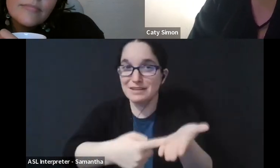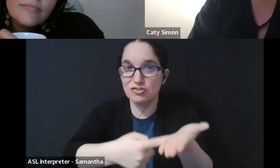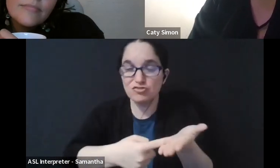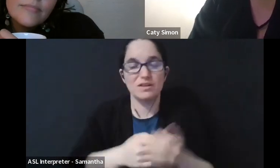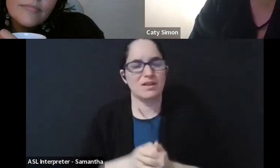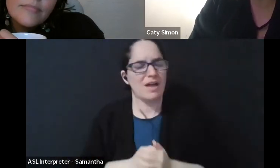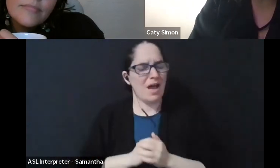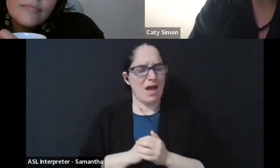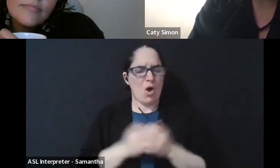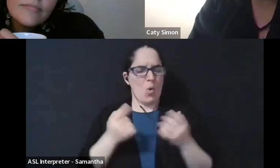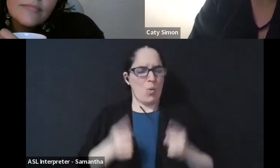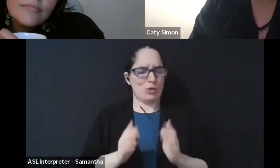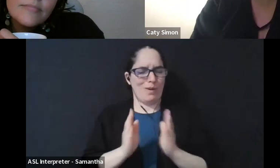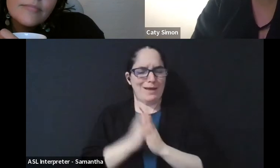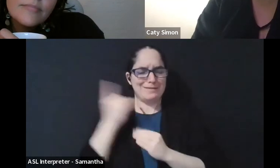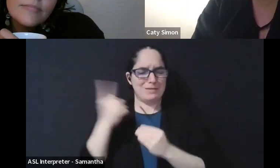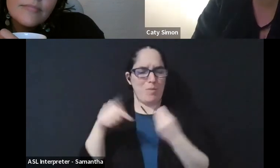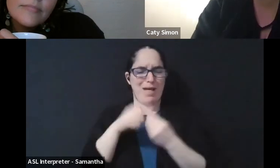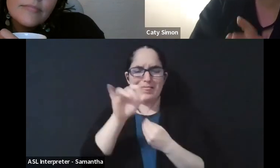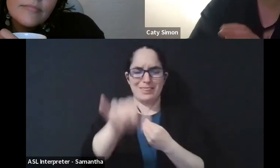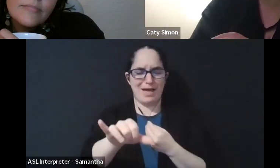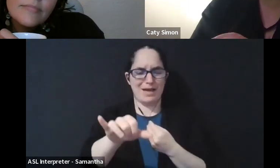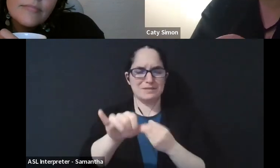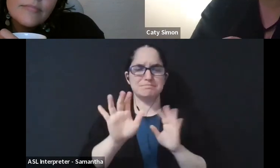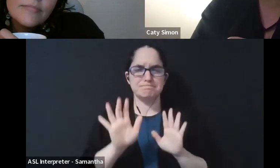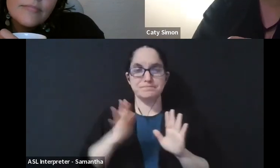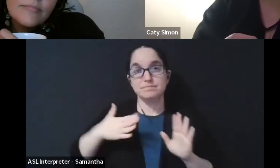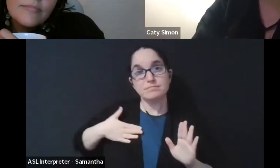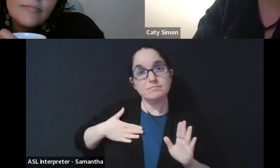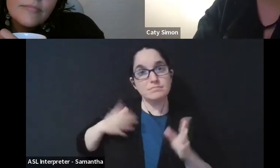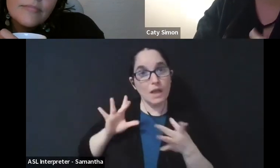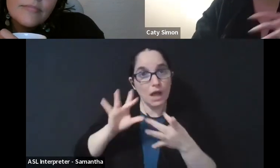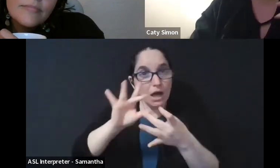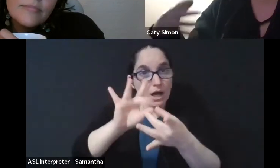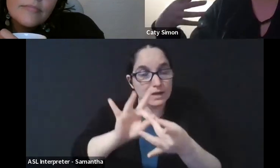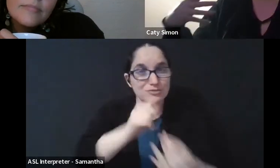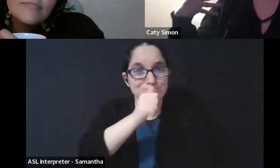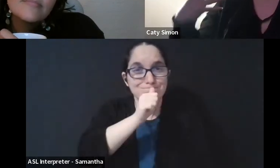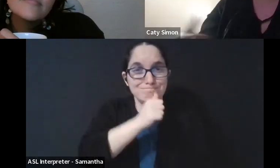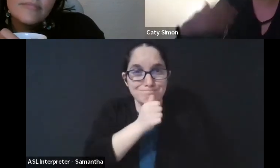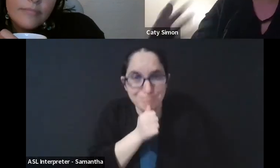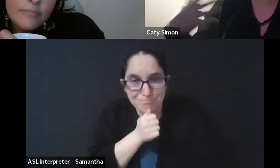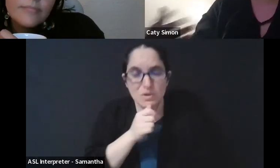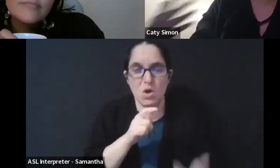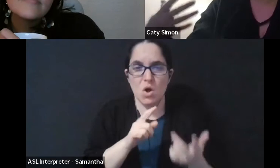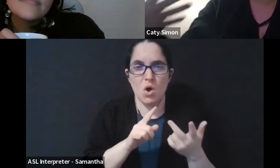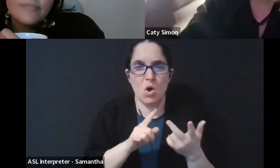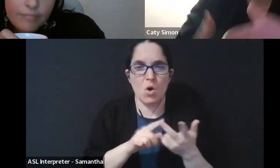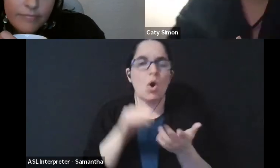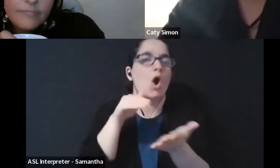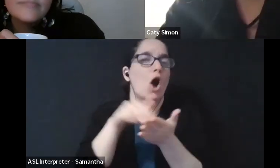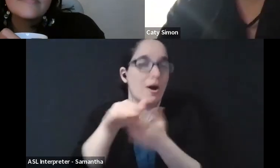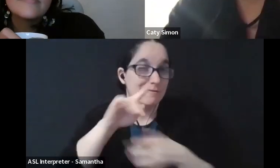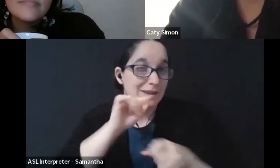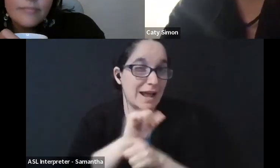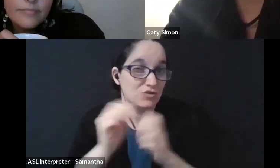actually asking about is, you know, my connection to suffering as, you know, or what is often actually being asked